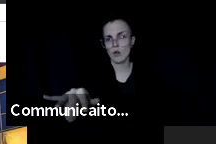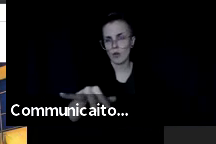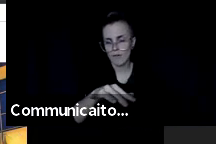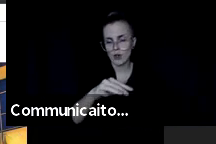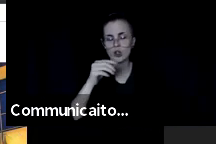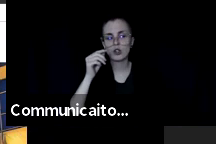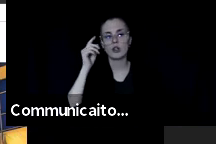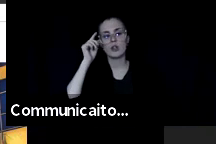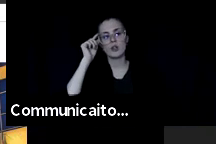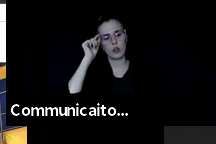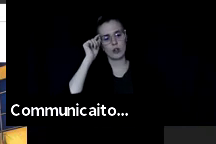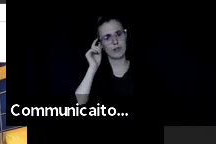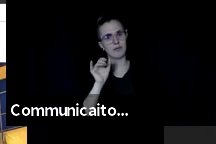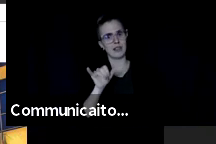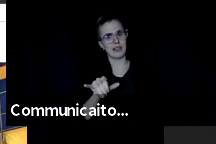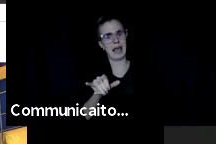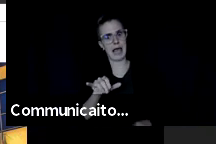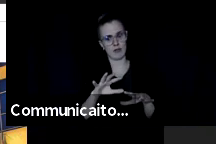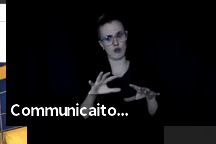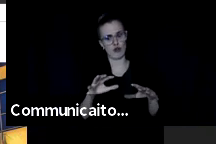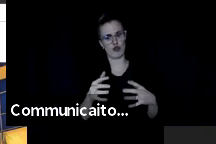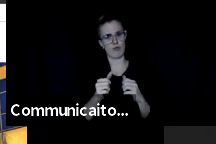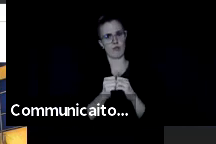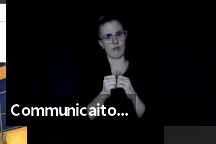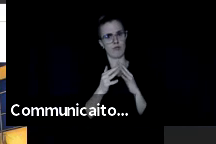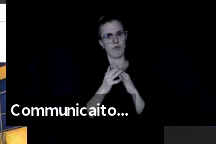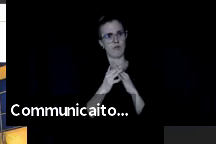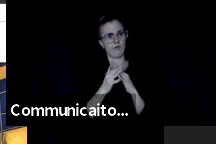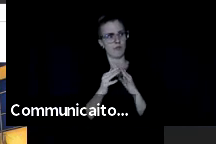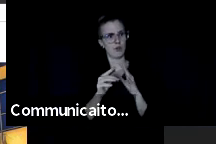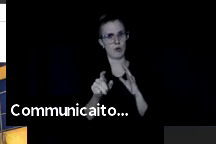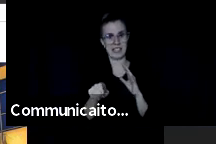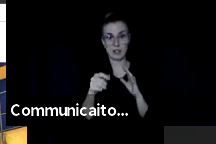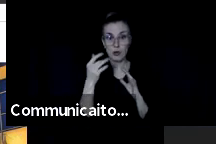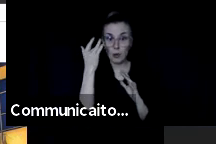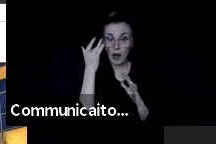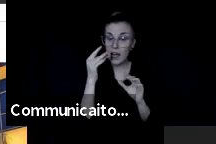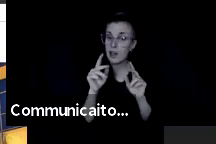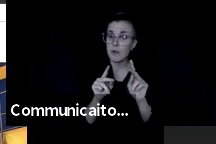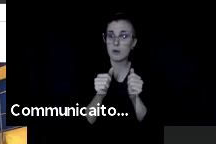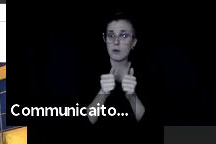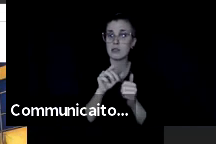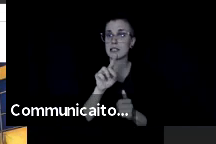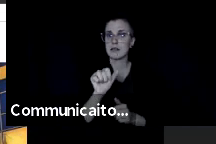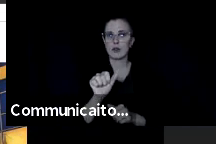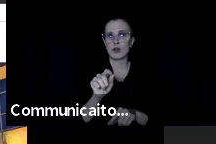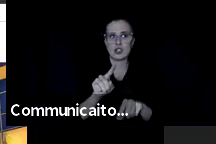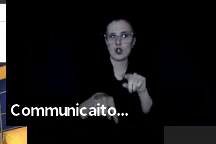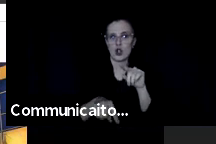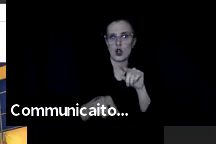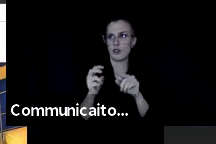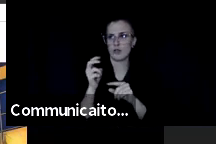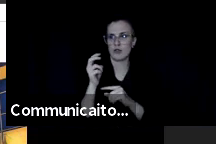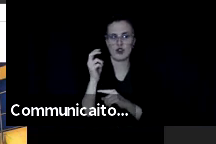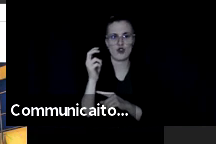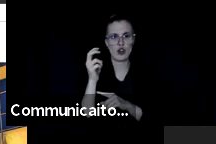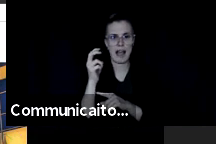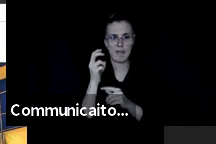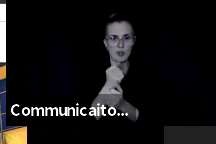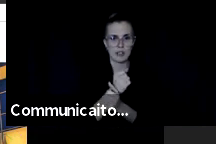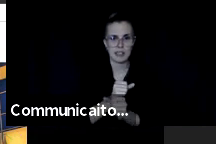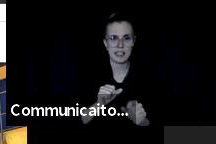And that was necessary because people with disabilities were not able to travel safely. There had been some